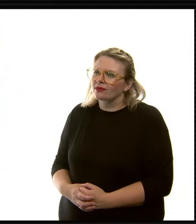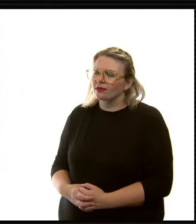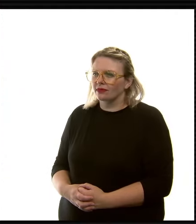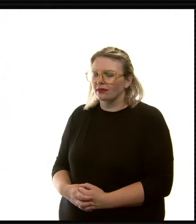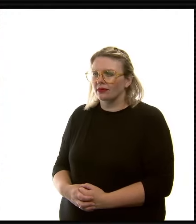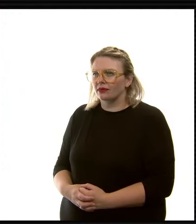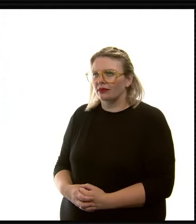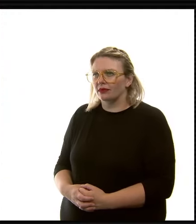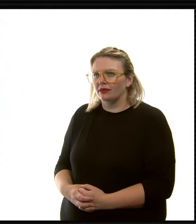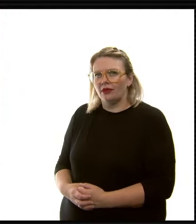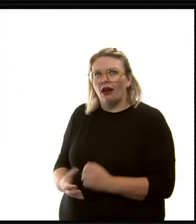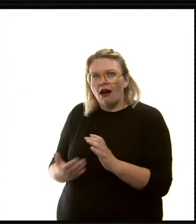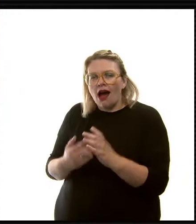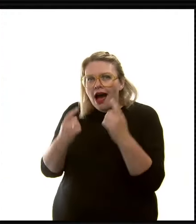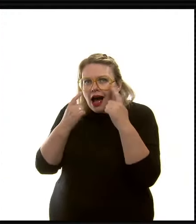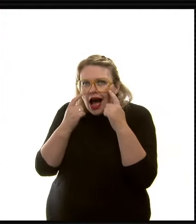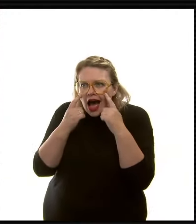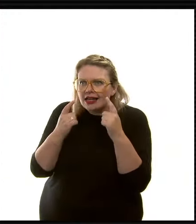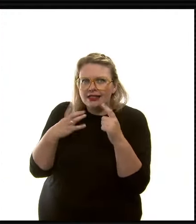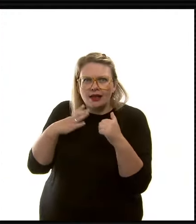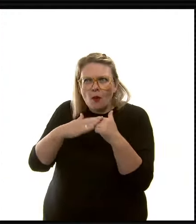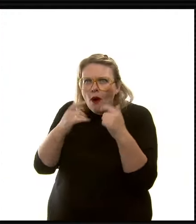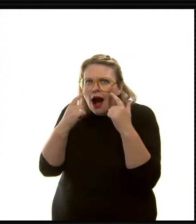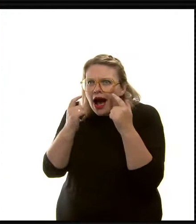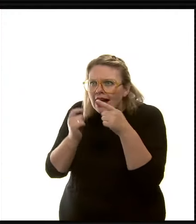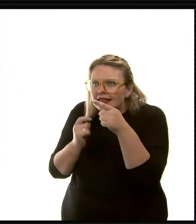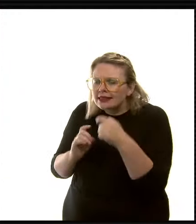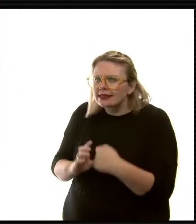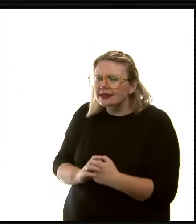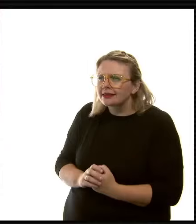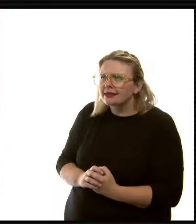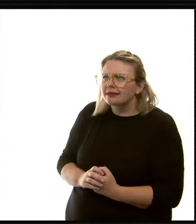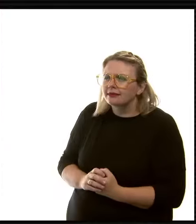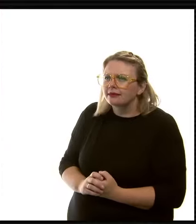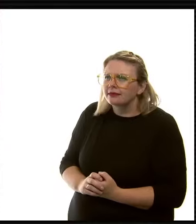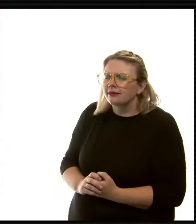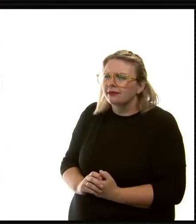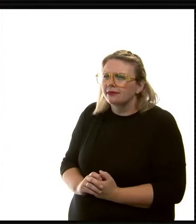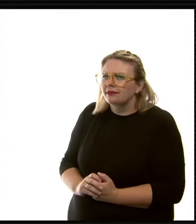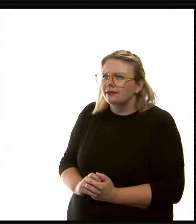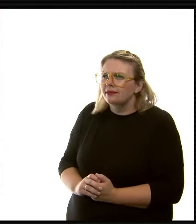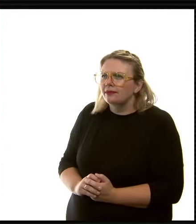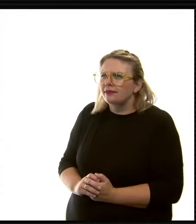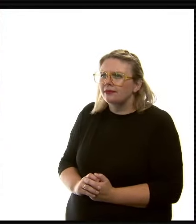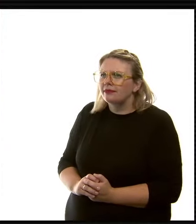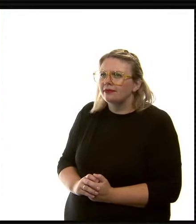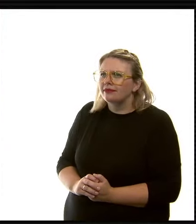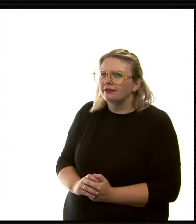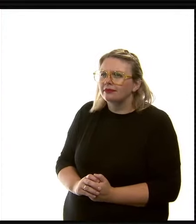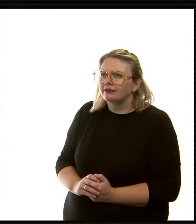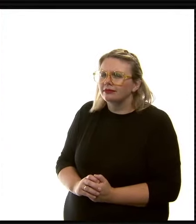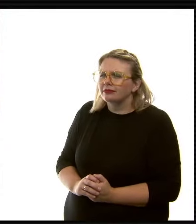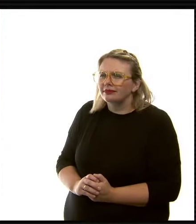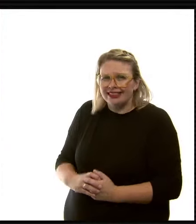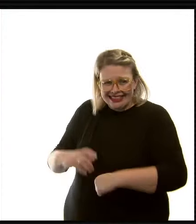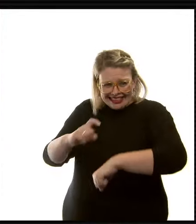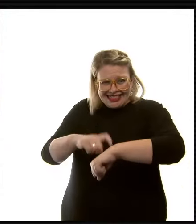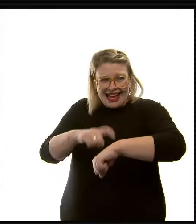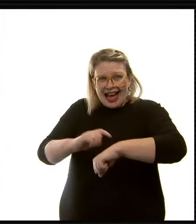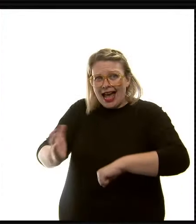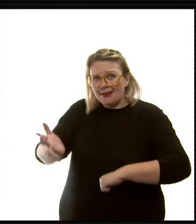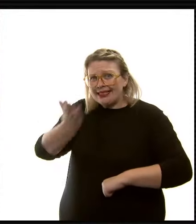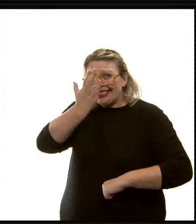Then we got some eyes. One more eye, it's a monster. Put it there. And time's running out.